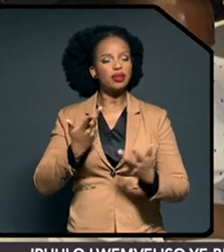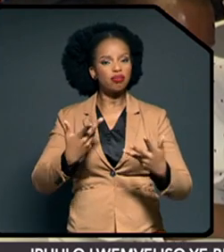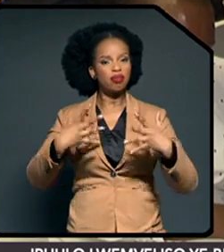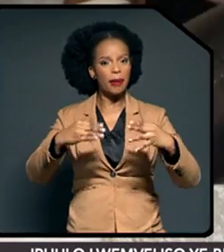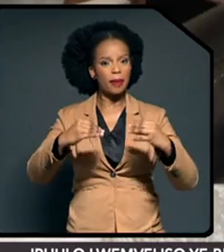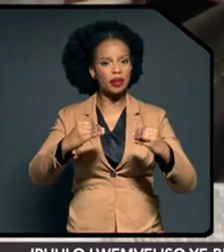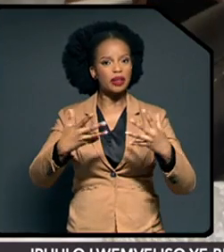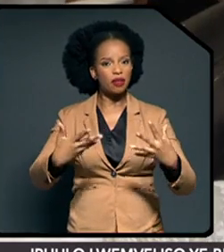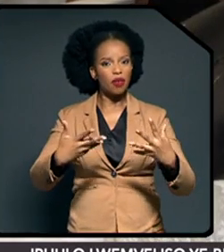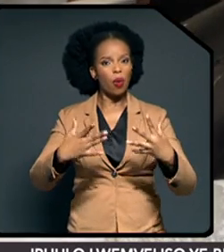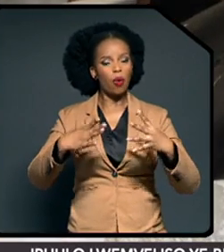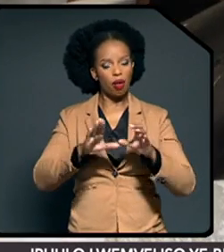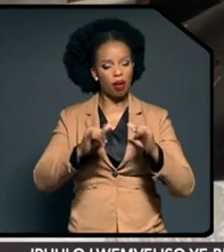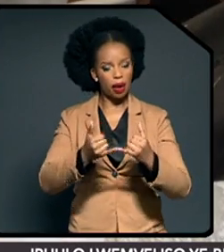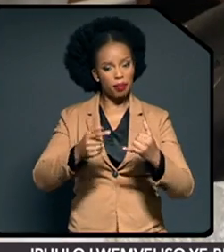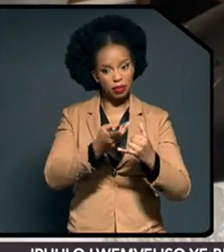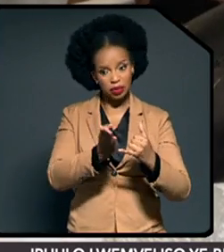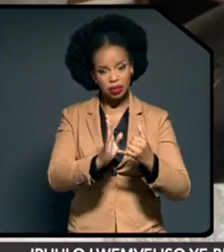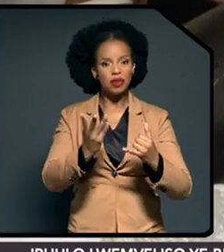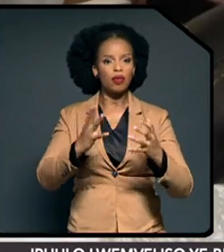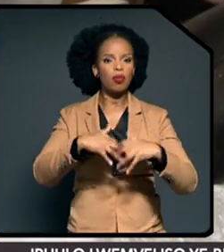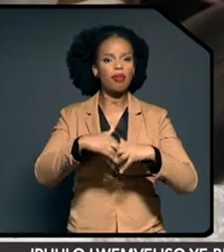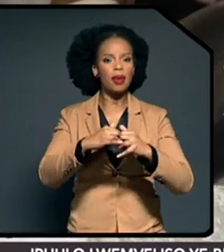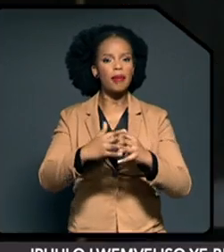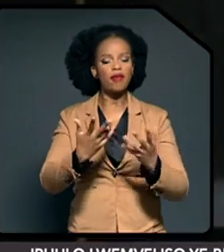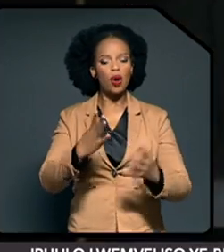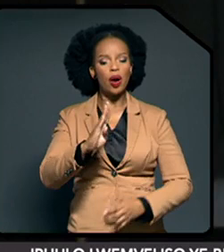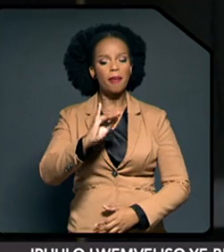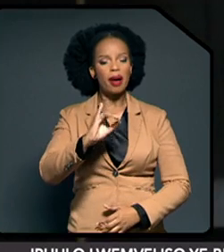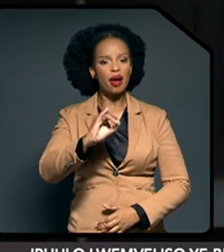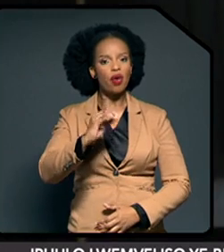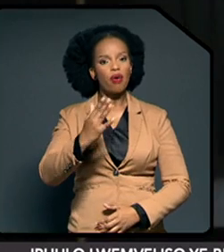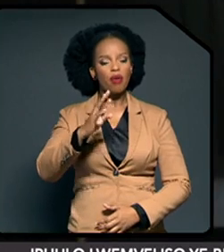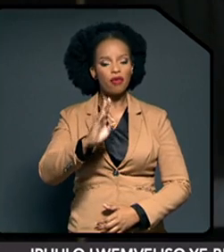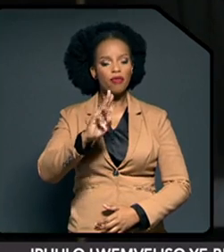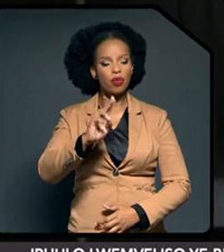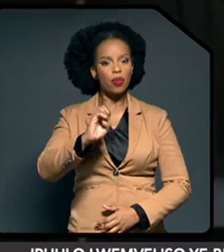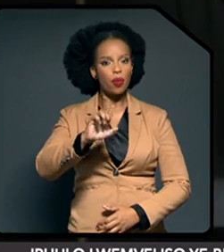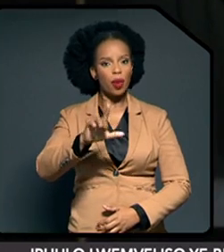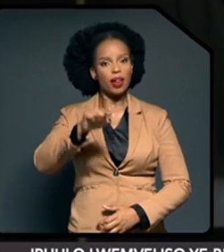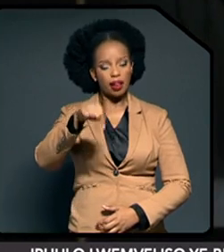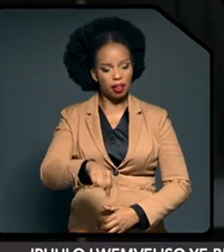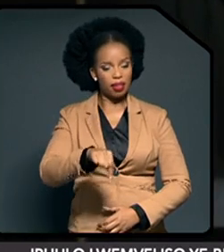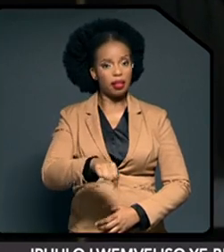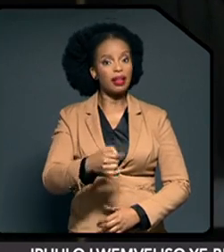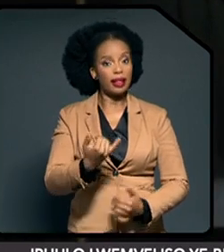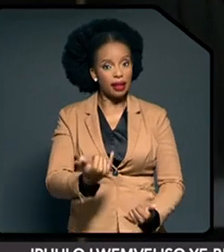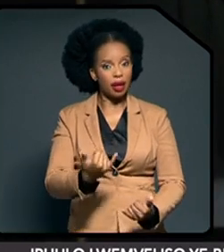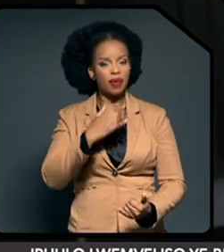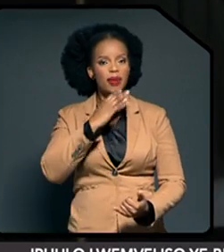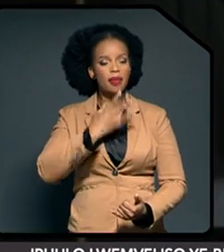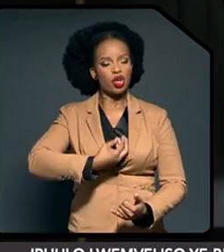kuthabatha inxaxheba kwimveliso ye-biofuel kweli. Le ntsebenziswano iza kuvelisa amathuba engqesho ingakumbi